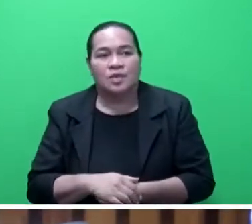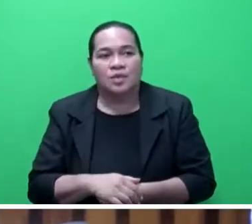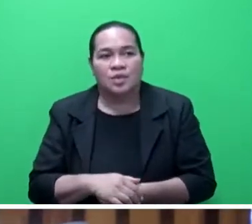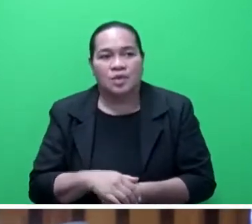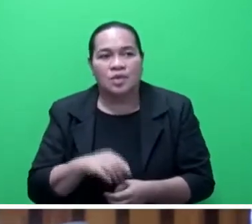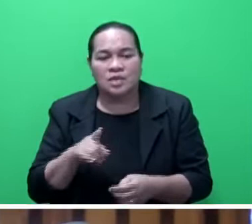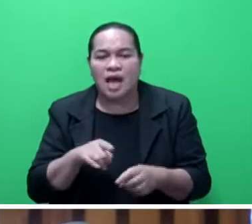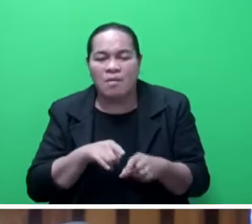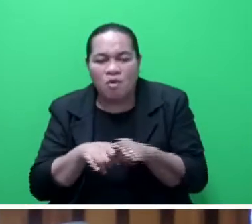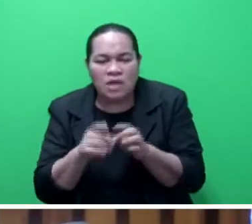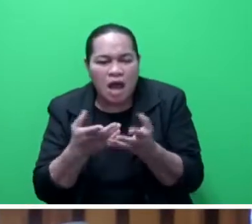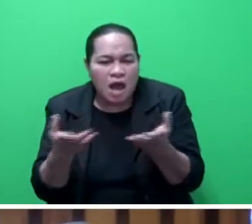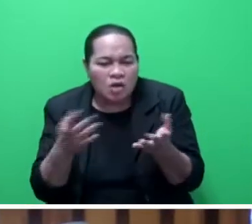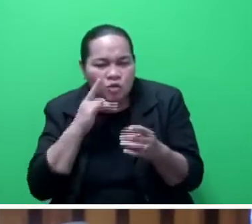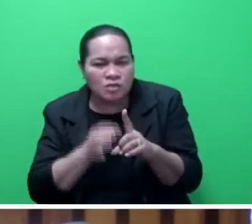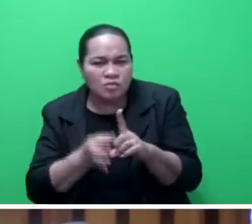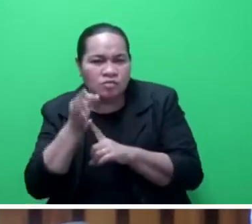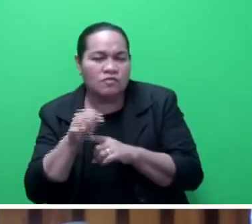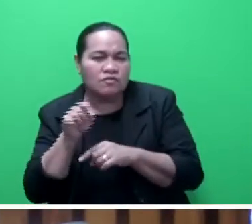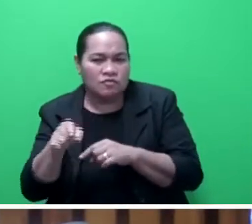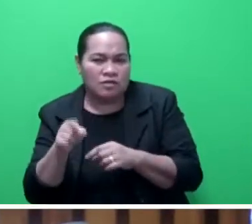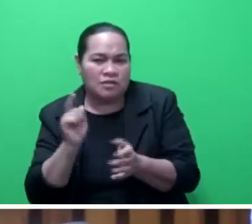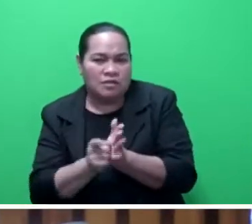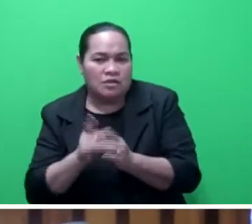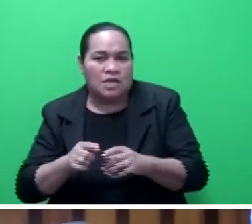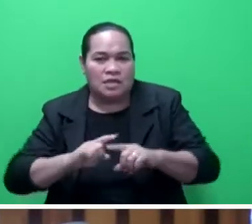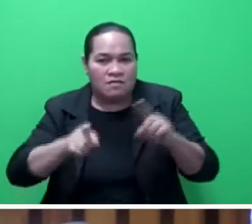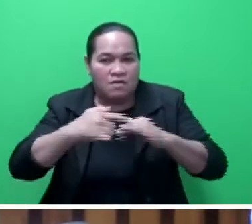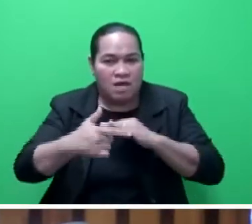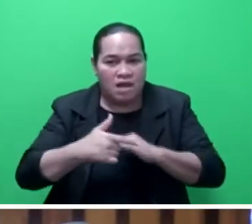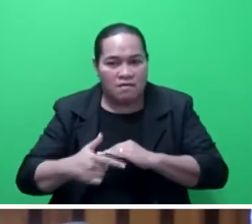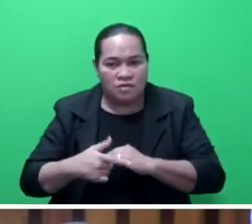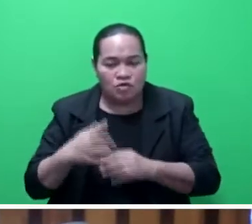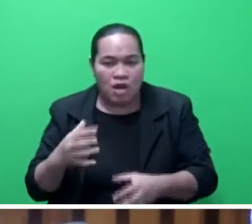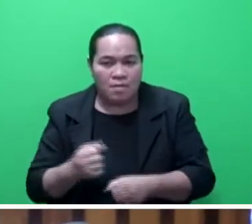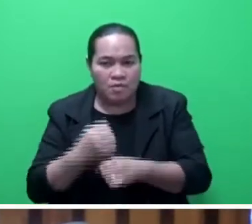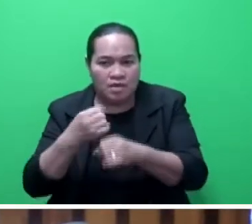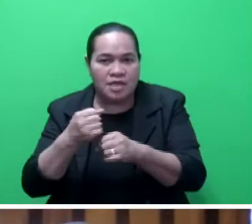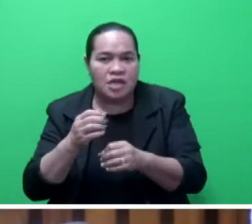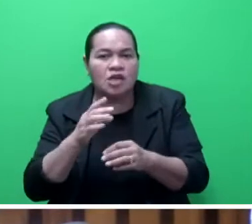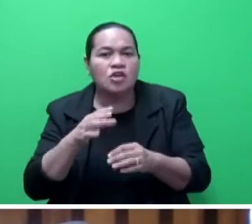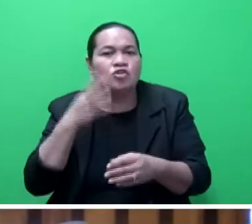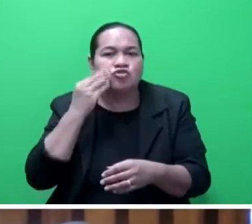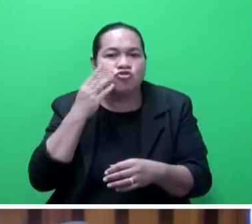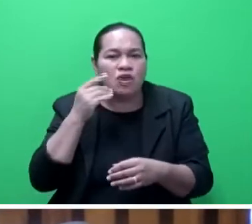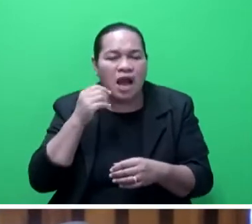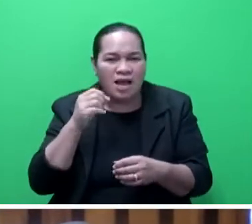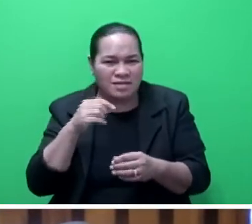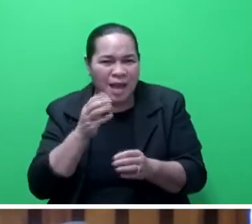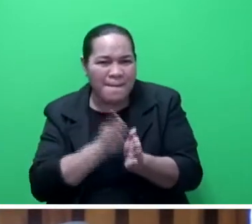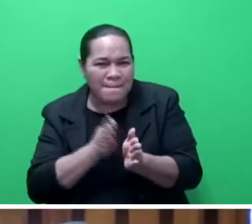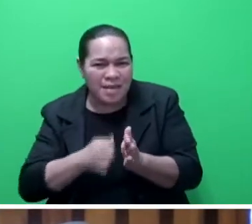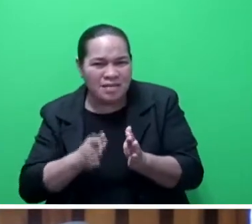most suitable way to improve the efficiency at all levels, and improvement for upgrading the 3 sugar mills is a key priority for